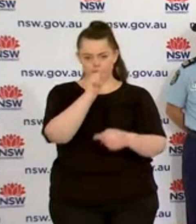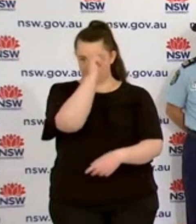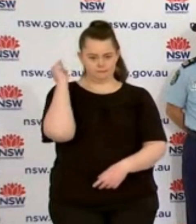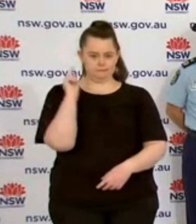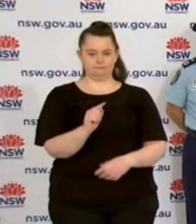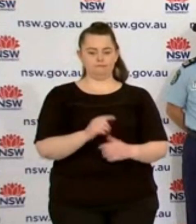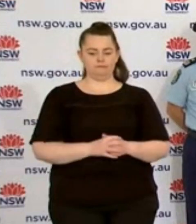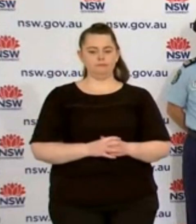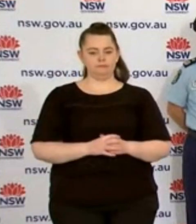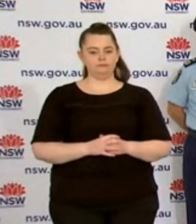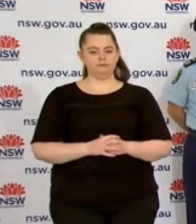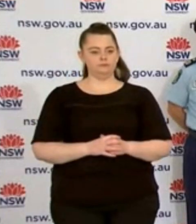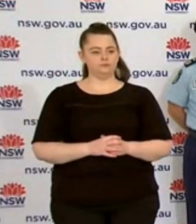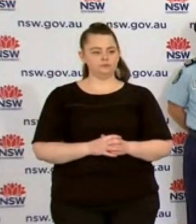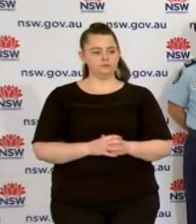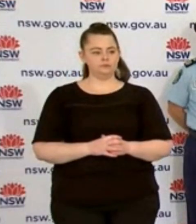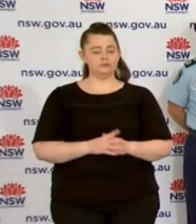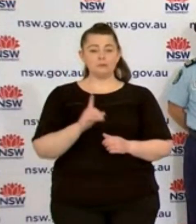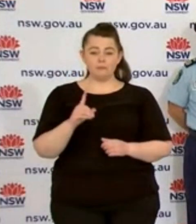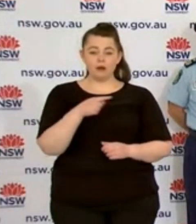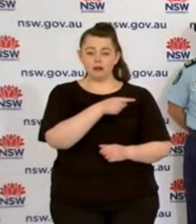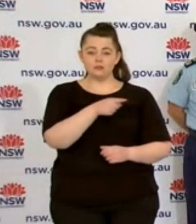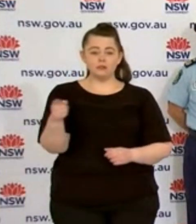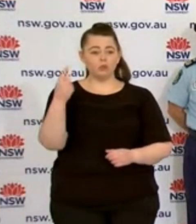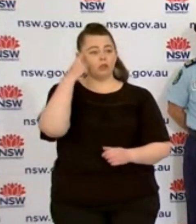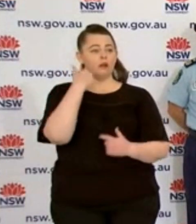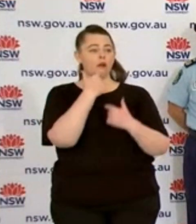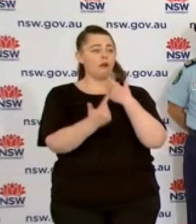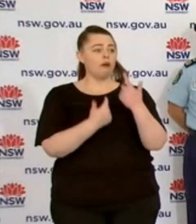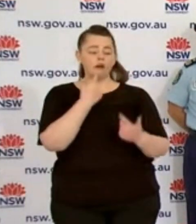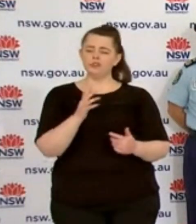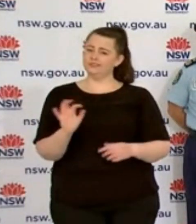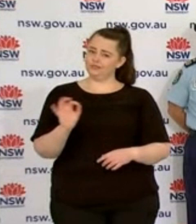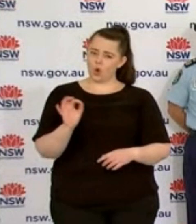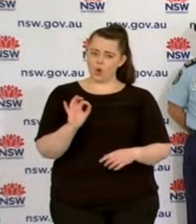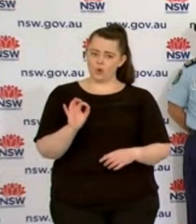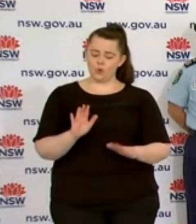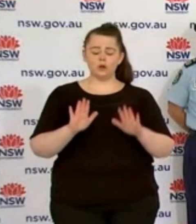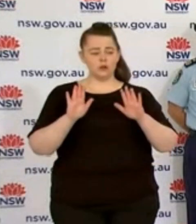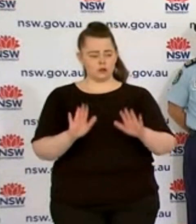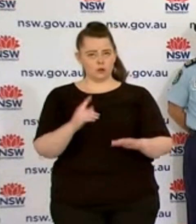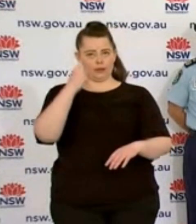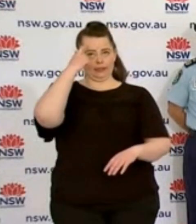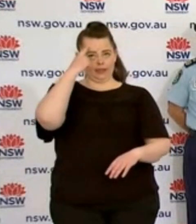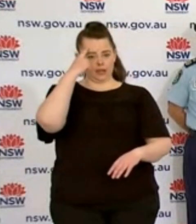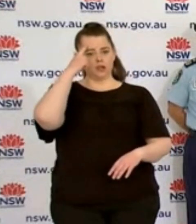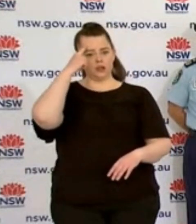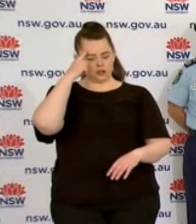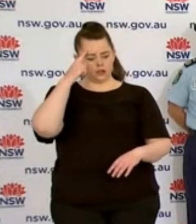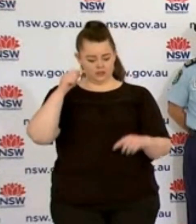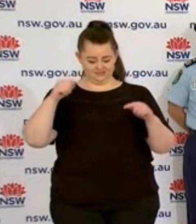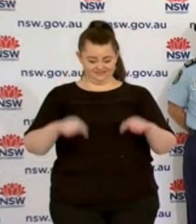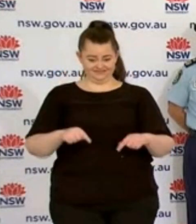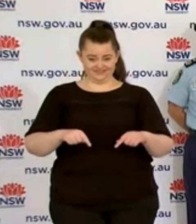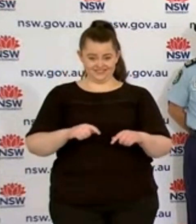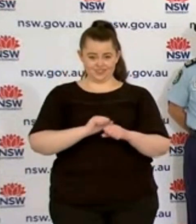this is a time when all of us have to take stock and take the situation for what it is. We cannot afford to